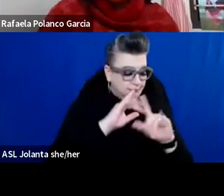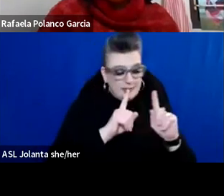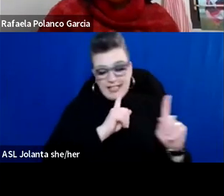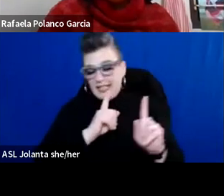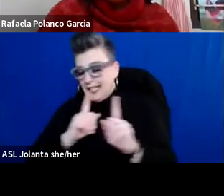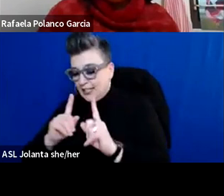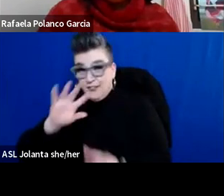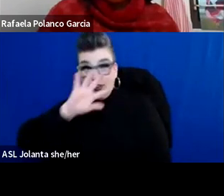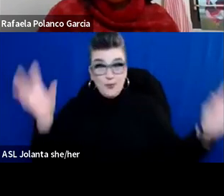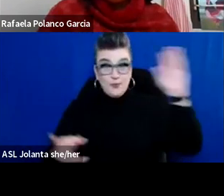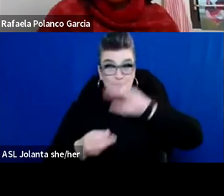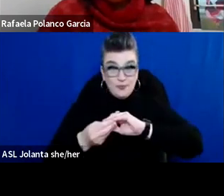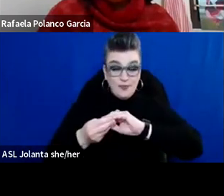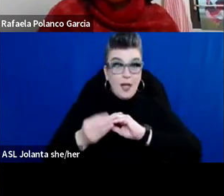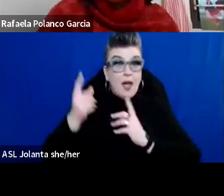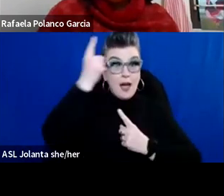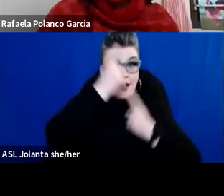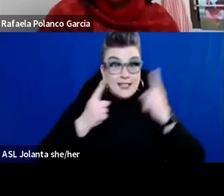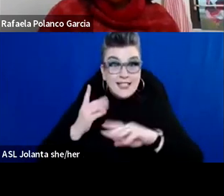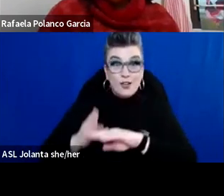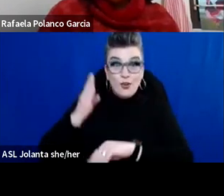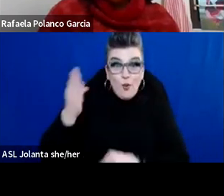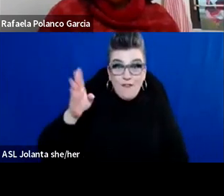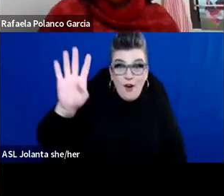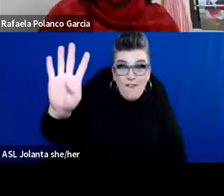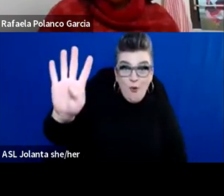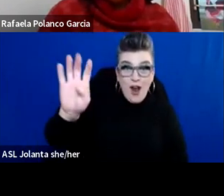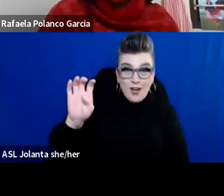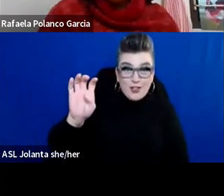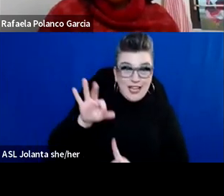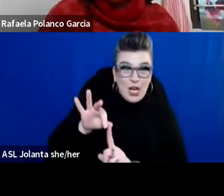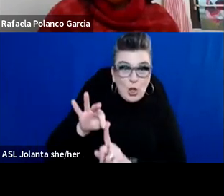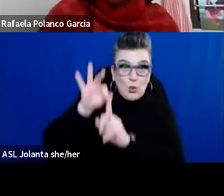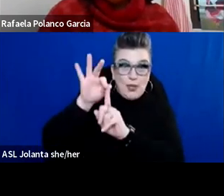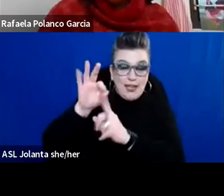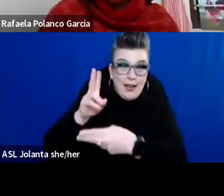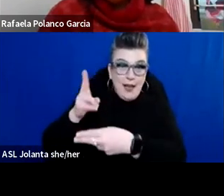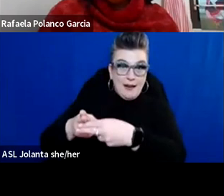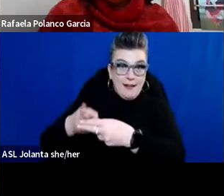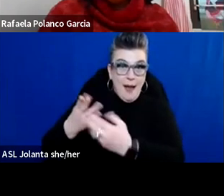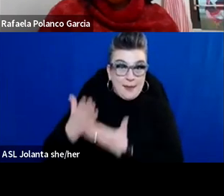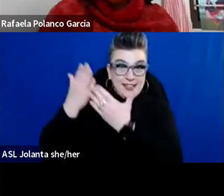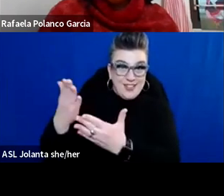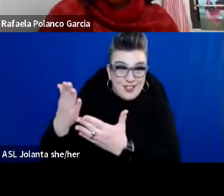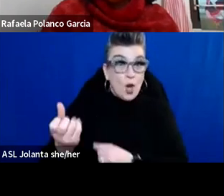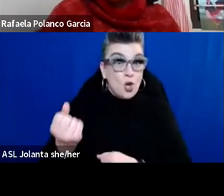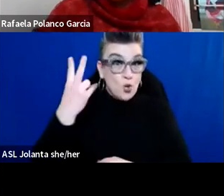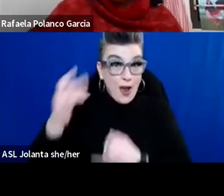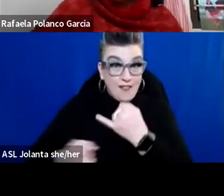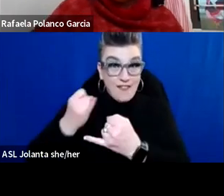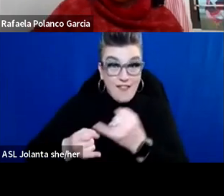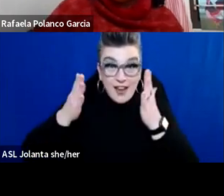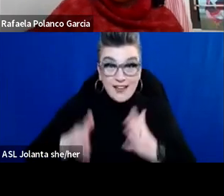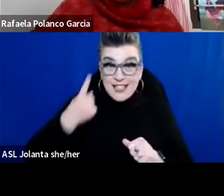over 400 unique nominations we're revealing that 12 finalists for the 2021 bps